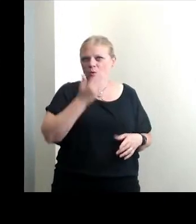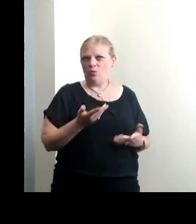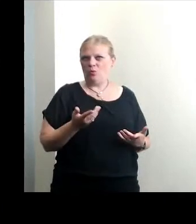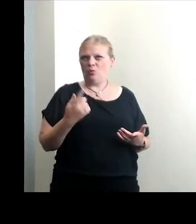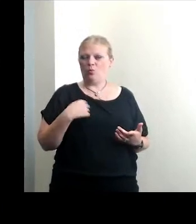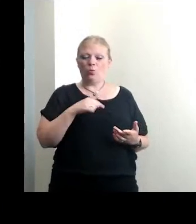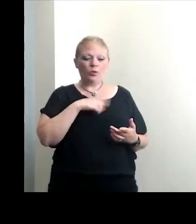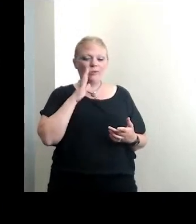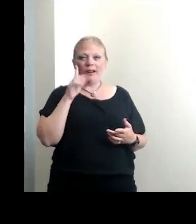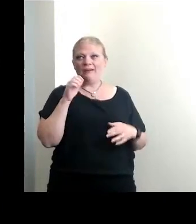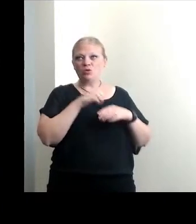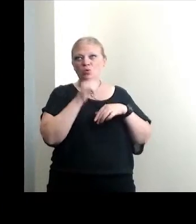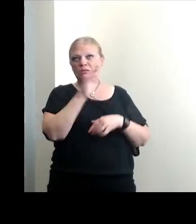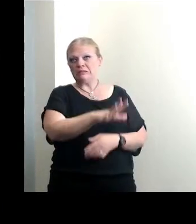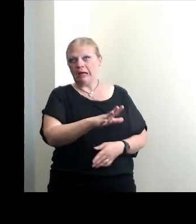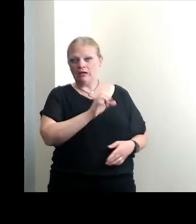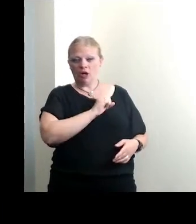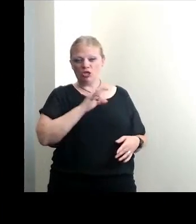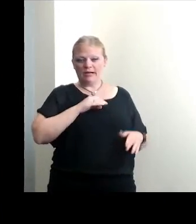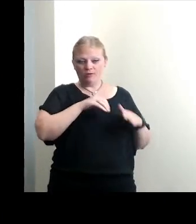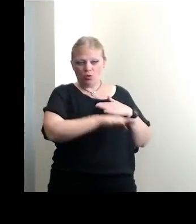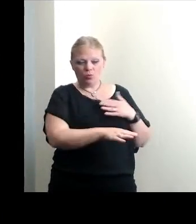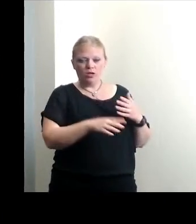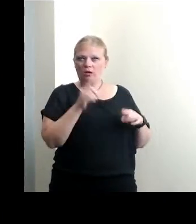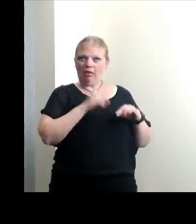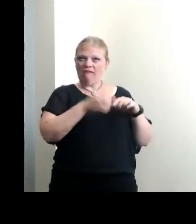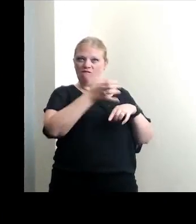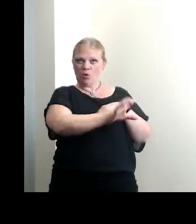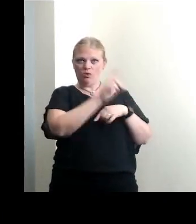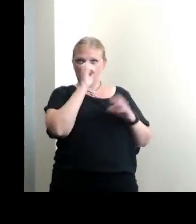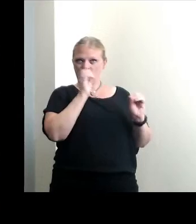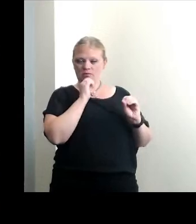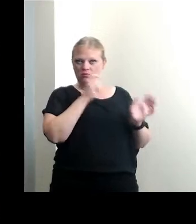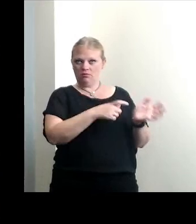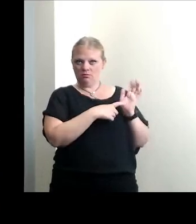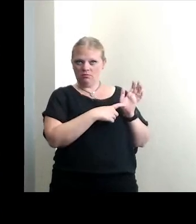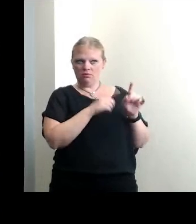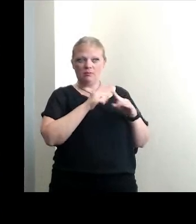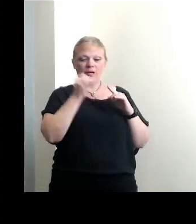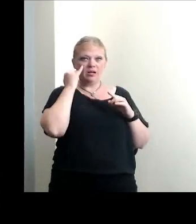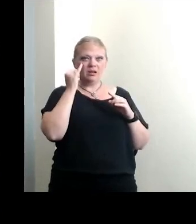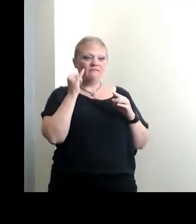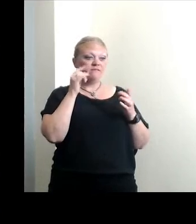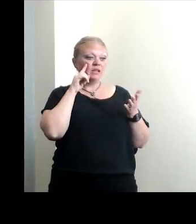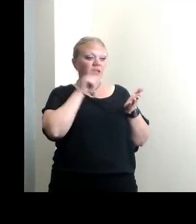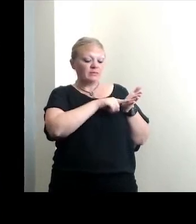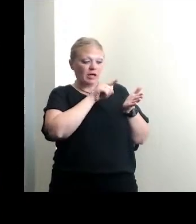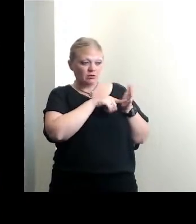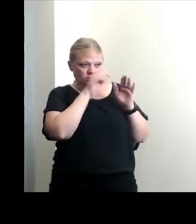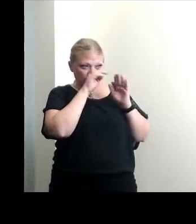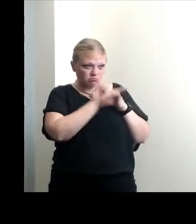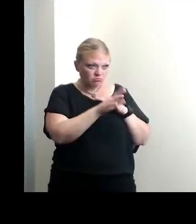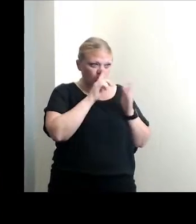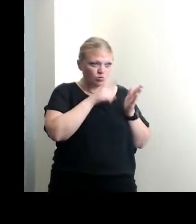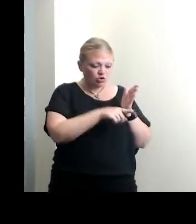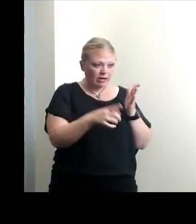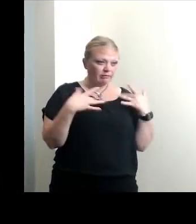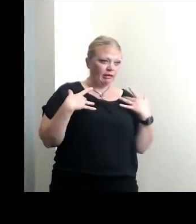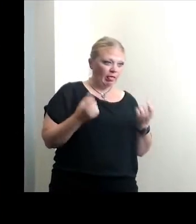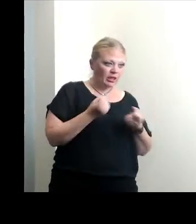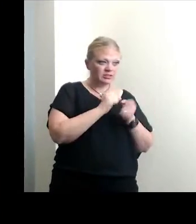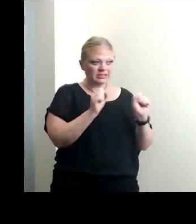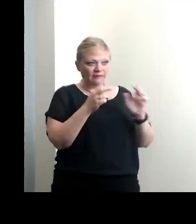our folks in. We can't force them at this point because we haven't done a mandate, but if we send an inspector in to check on just the health and safety